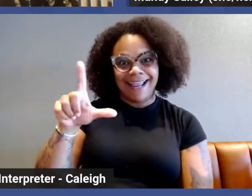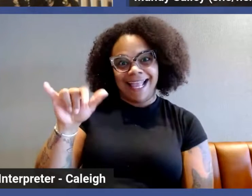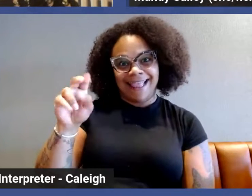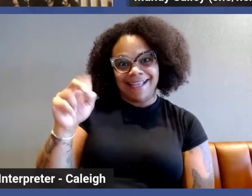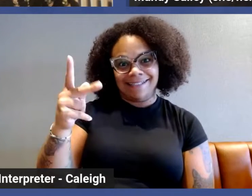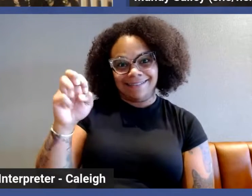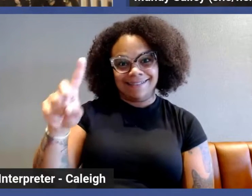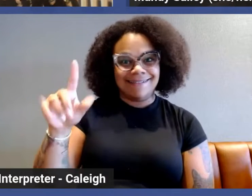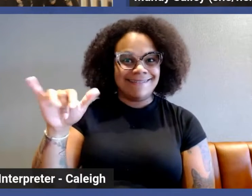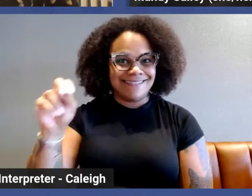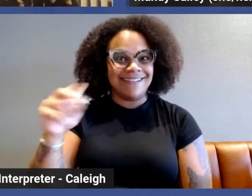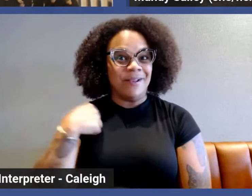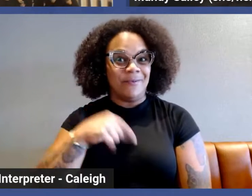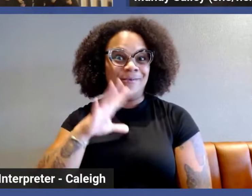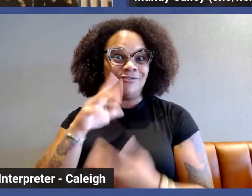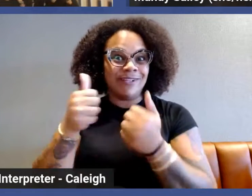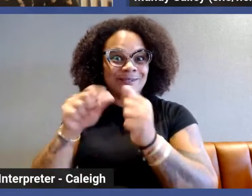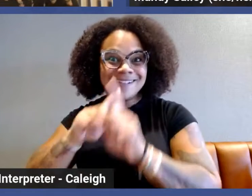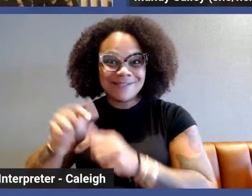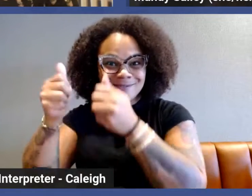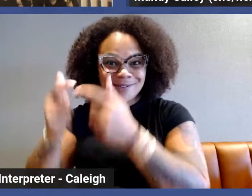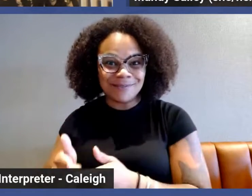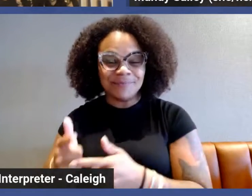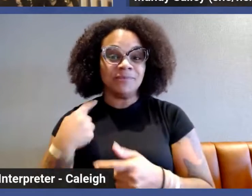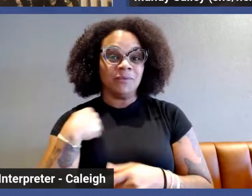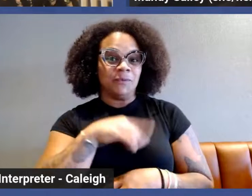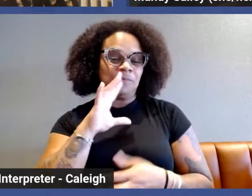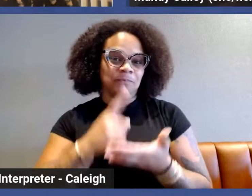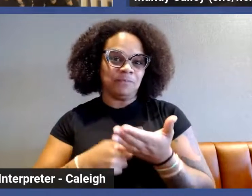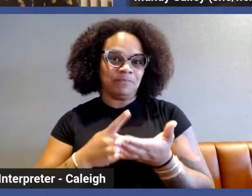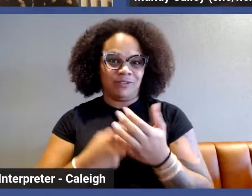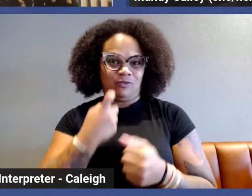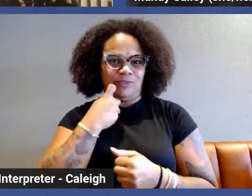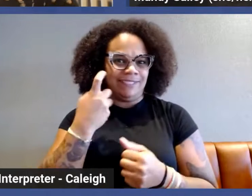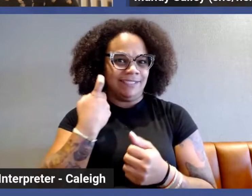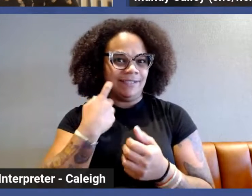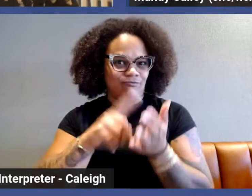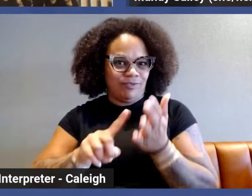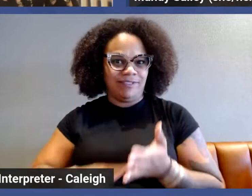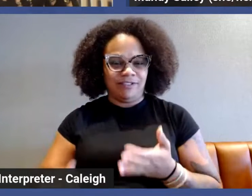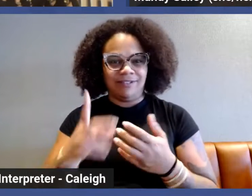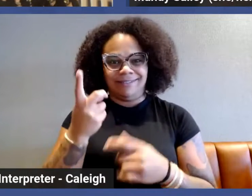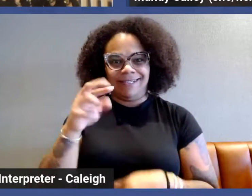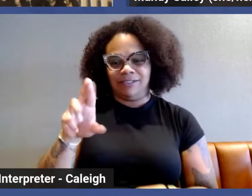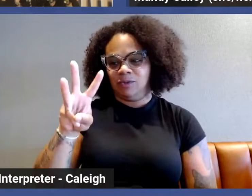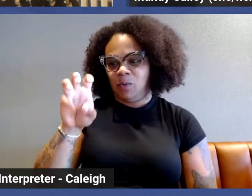we're going to be talking about some recent research that Dr. Webber completed about